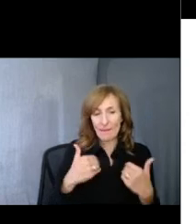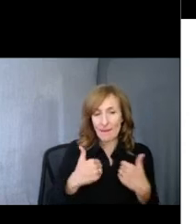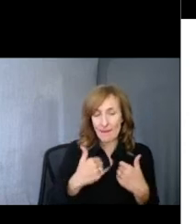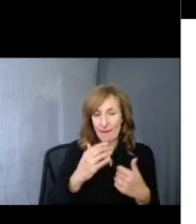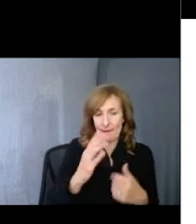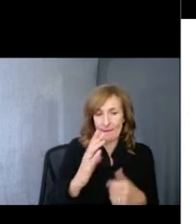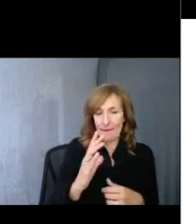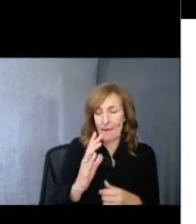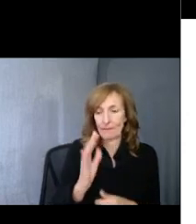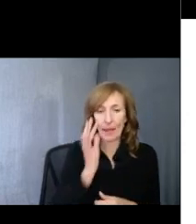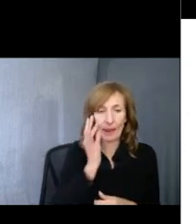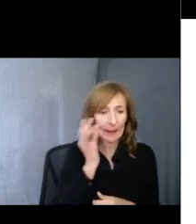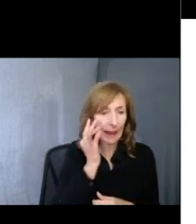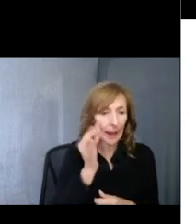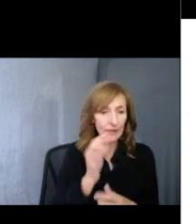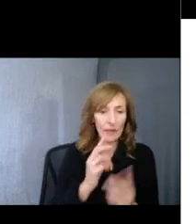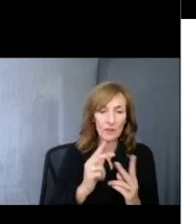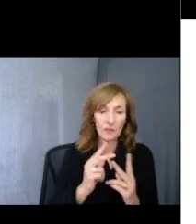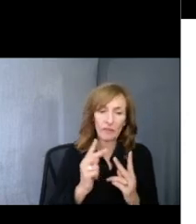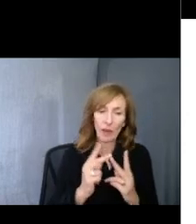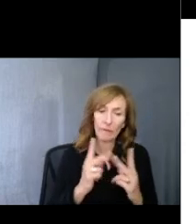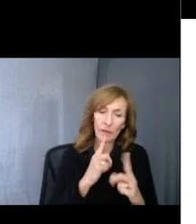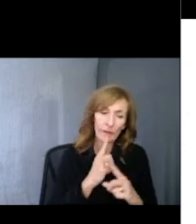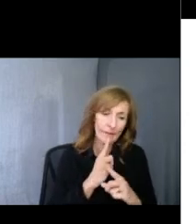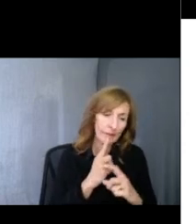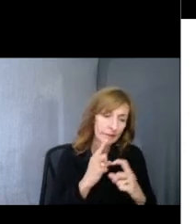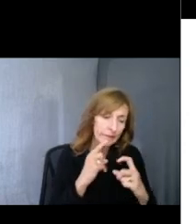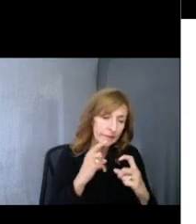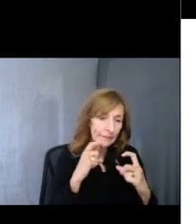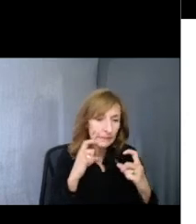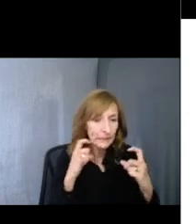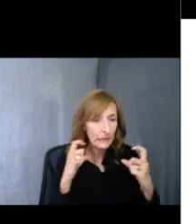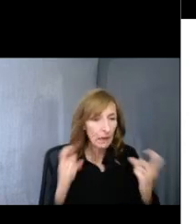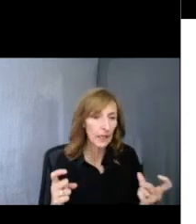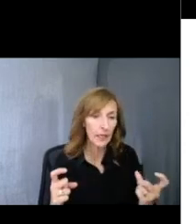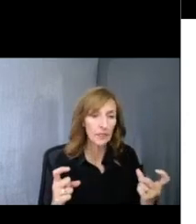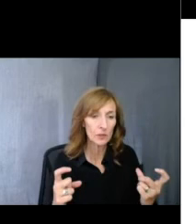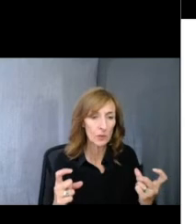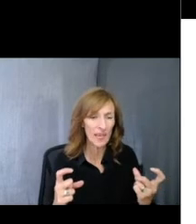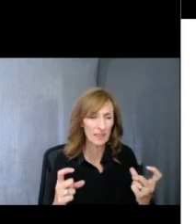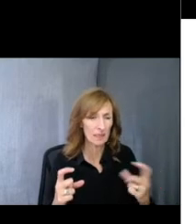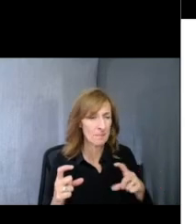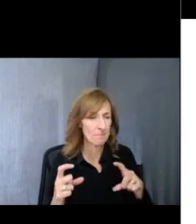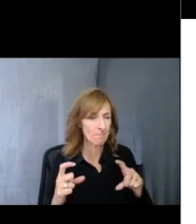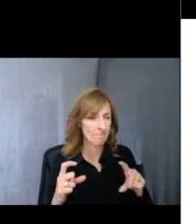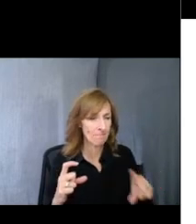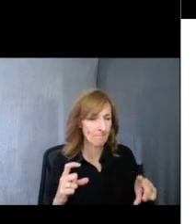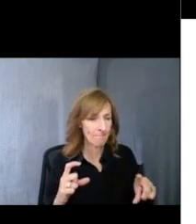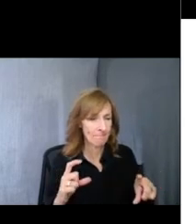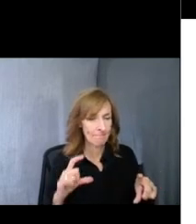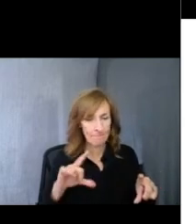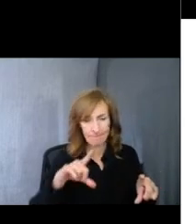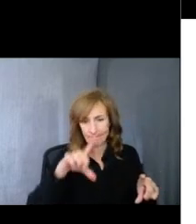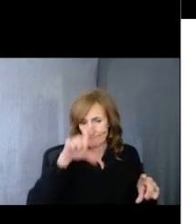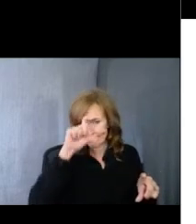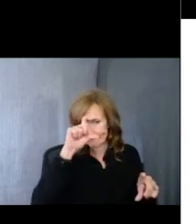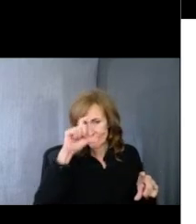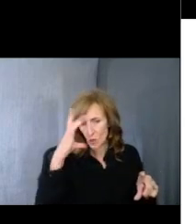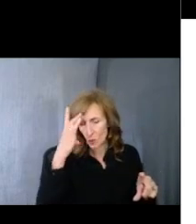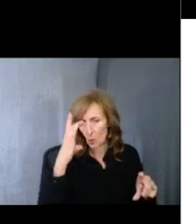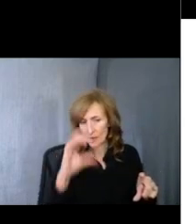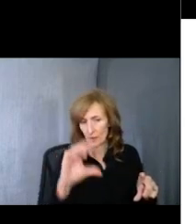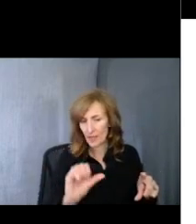comes in that I'm like, this cat seems dehydrated. Whoa, how come they're not concentrating their urine? They're isocynuria.